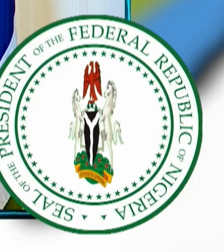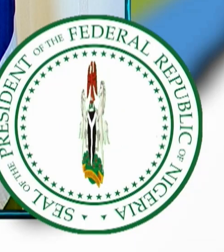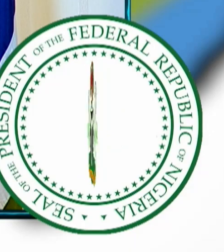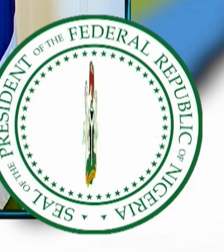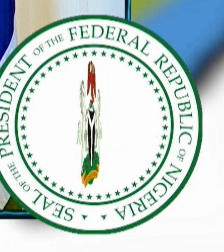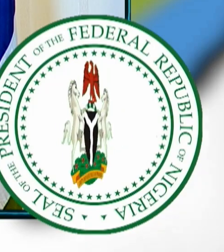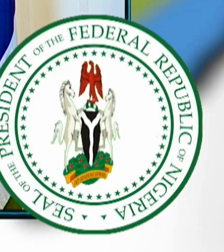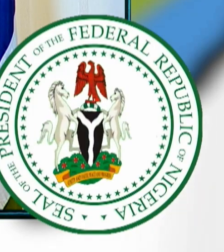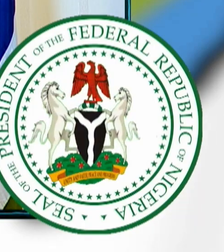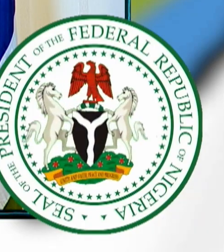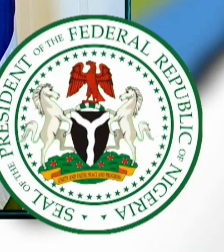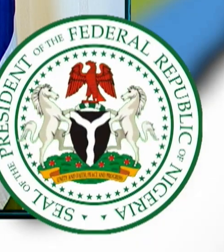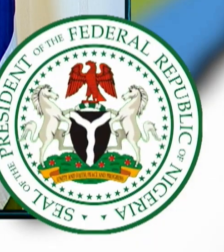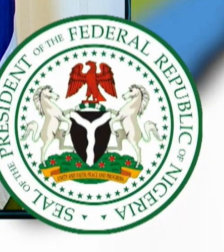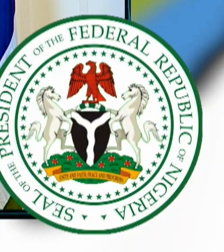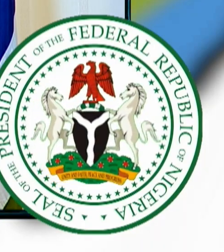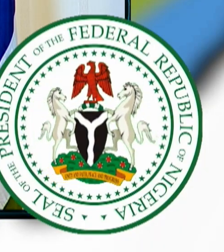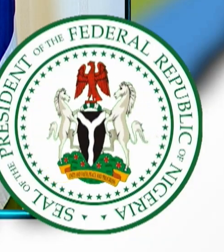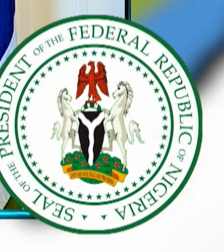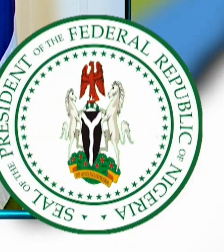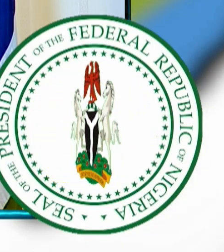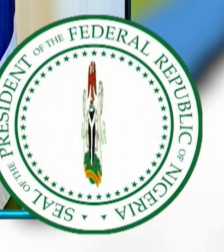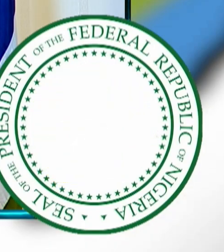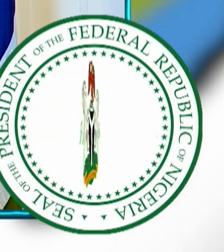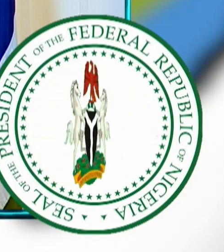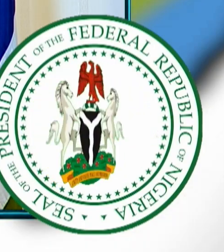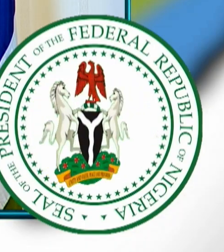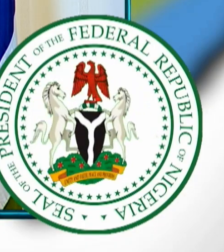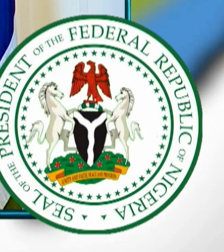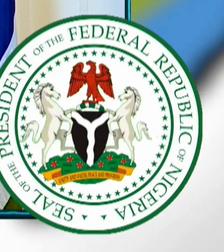youth population to take advantage of